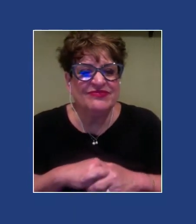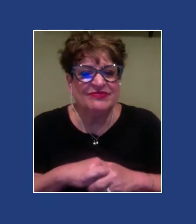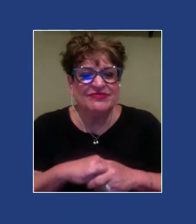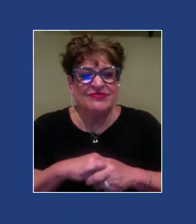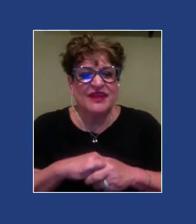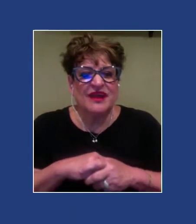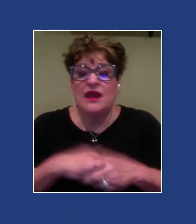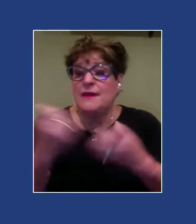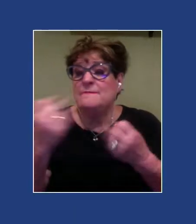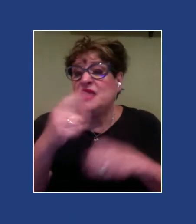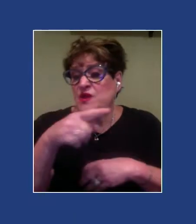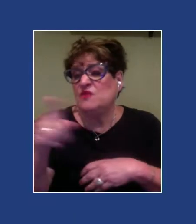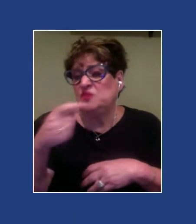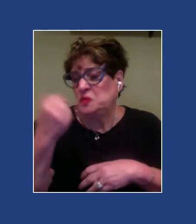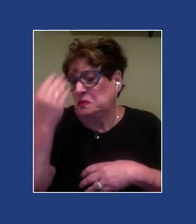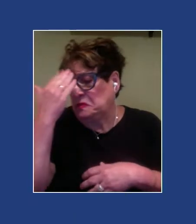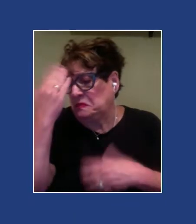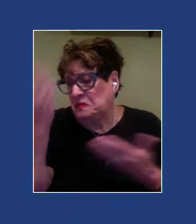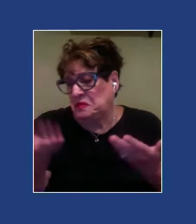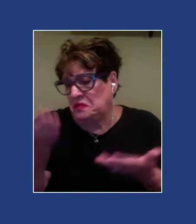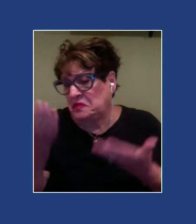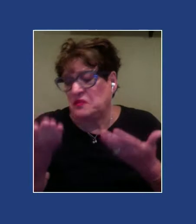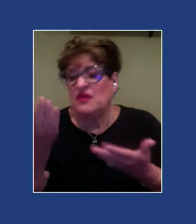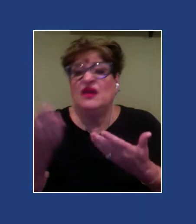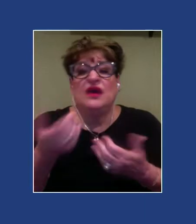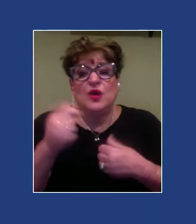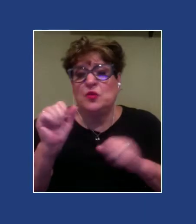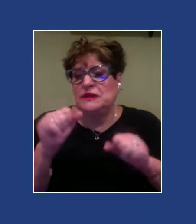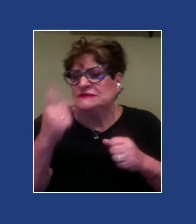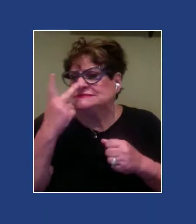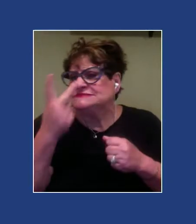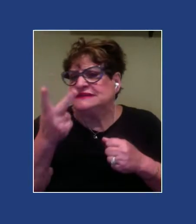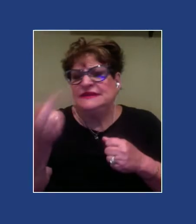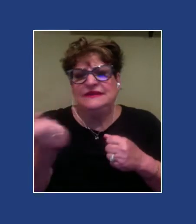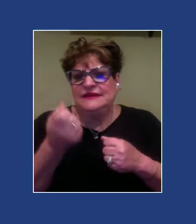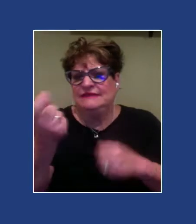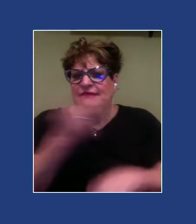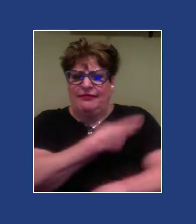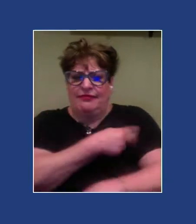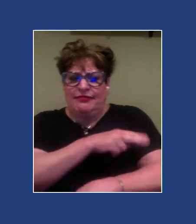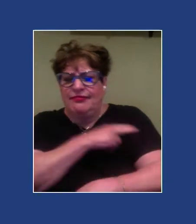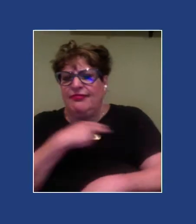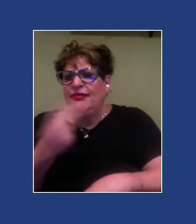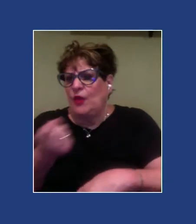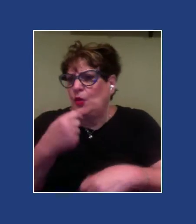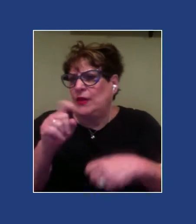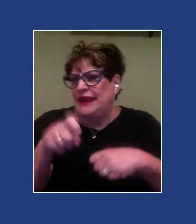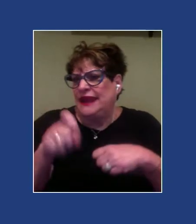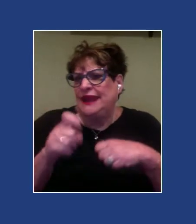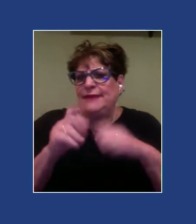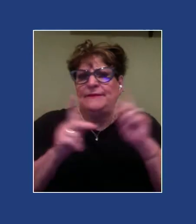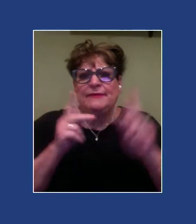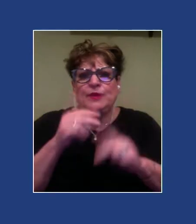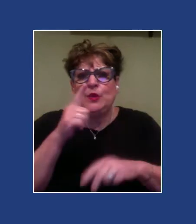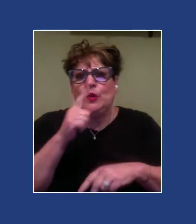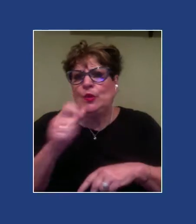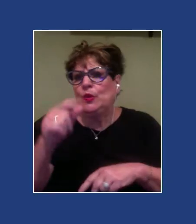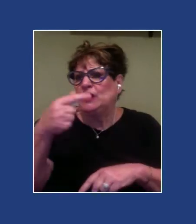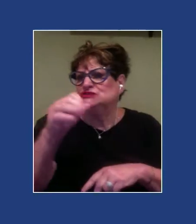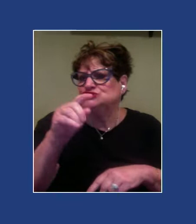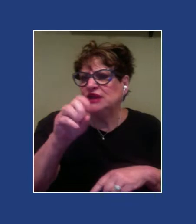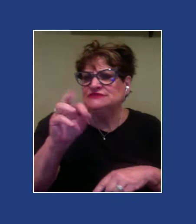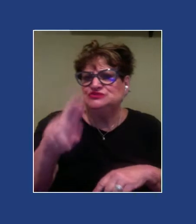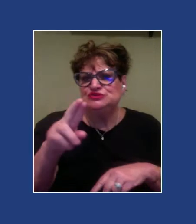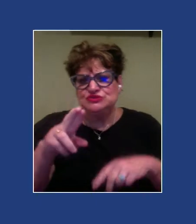As many of you are probably aware, there's increasing visibility in clinical settings for transgender and gender diverse people seeking mental health